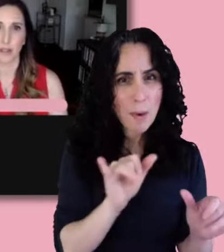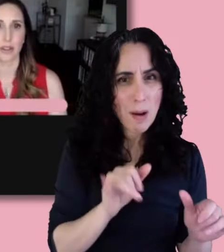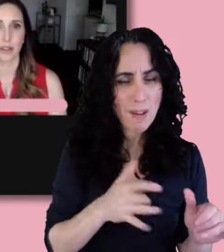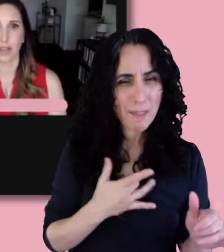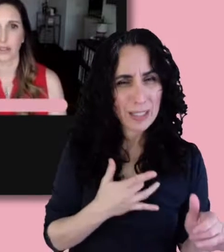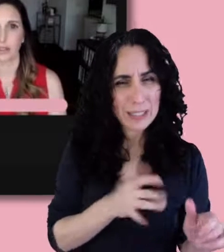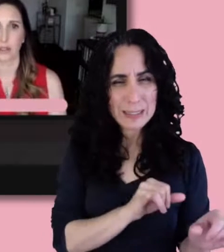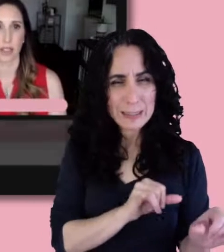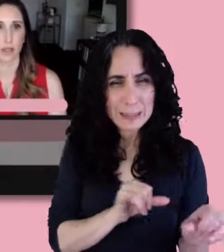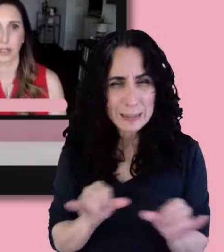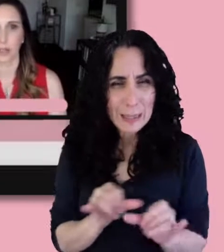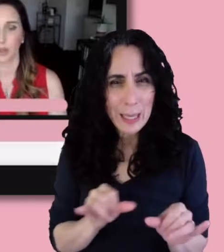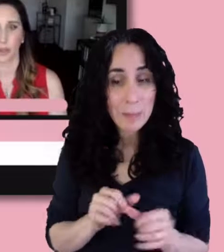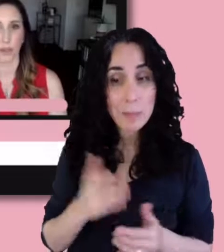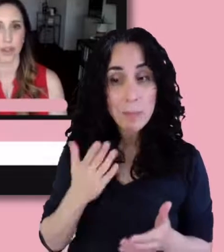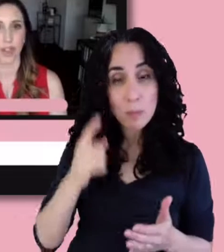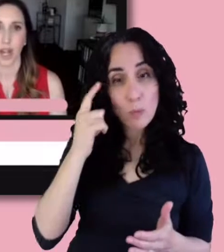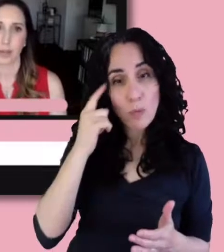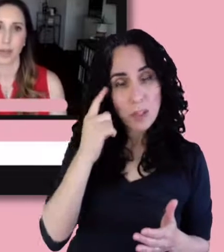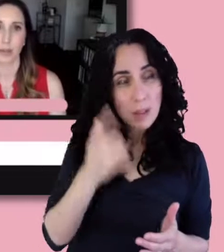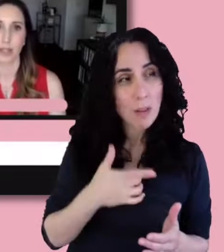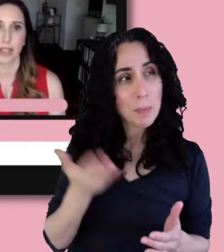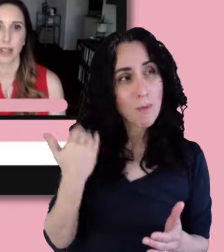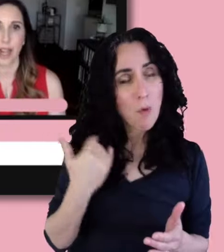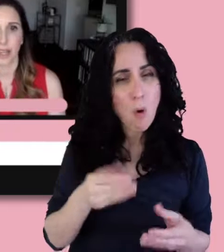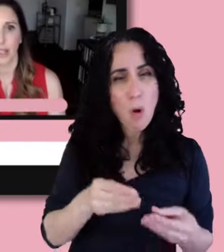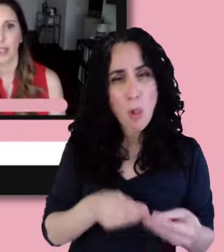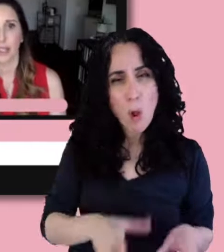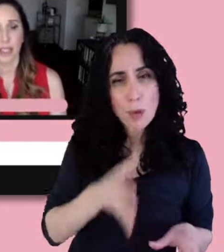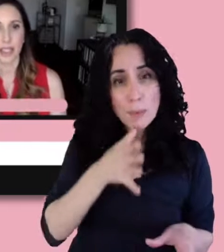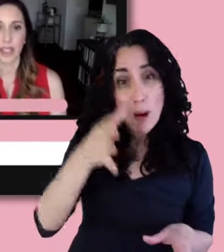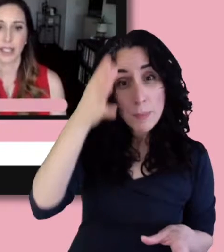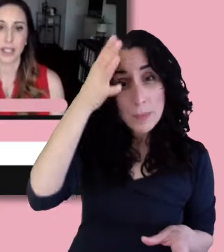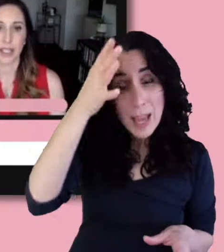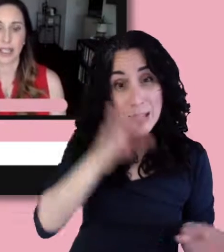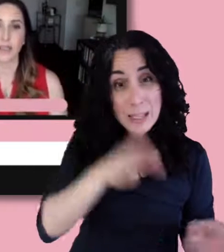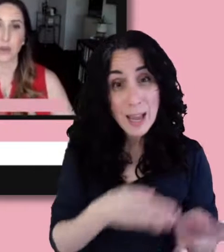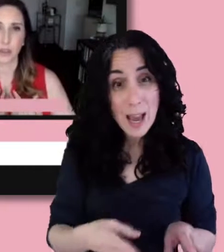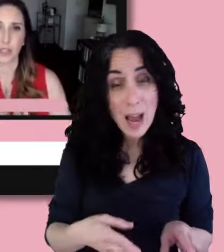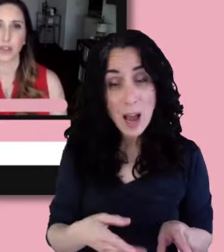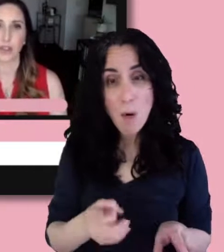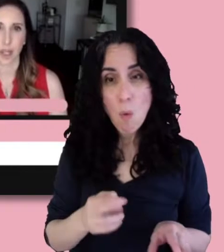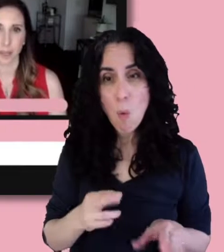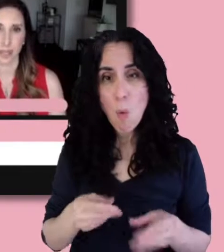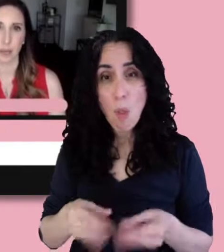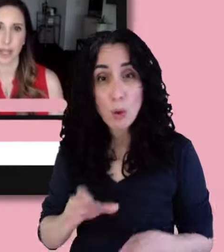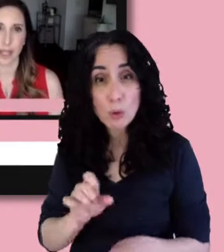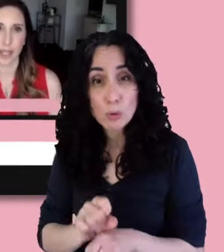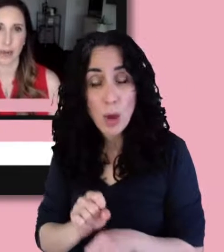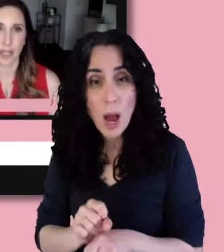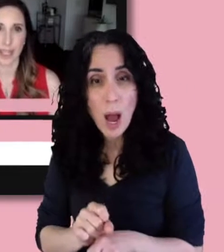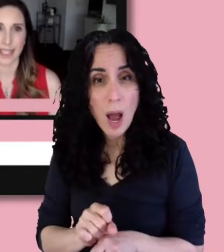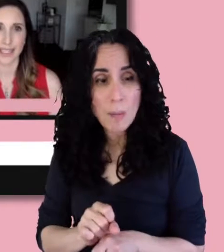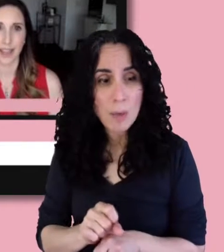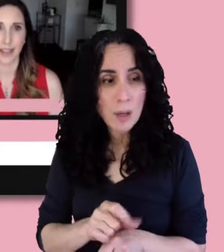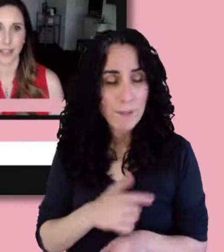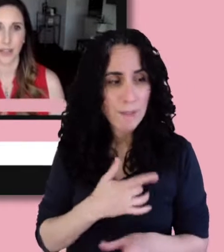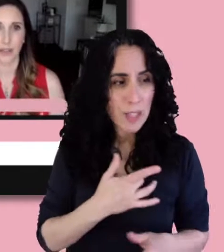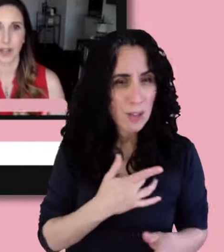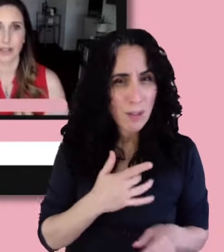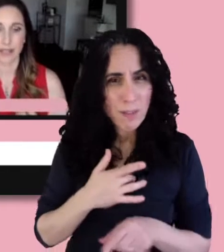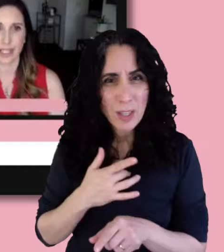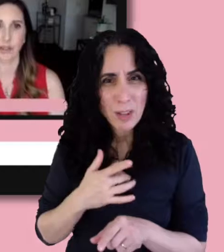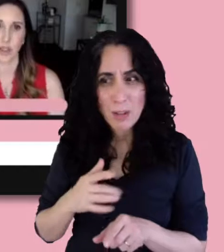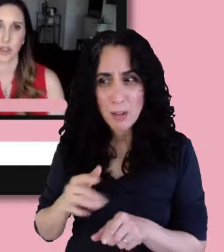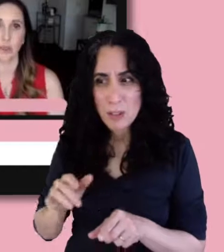parent or the loss of a job or something like that, and those feelings are coming up right now, it's not that you're